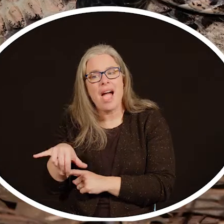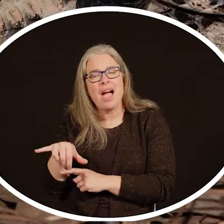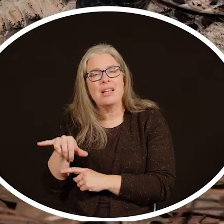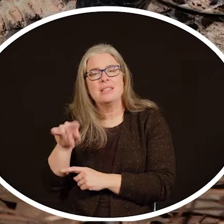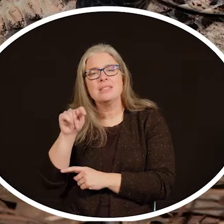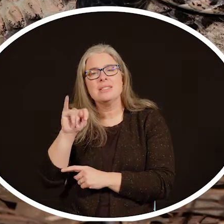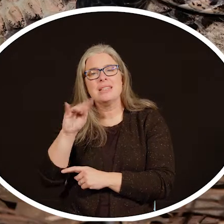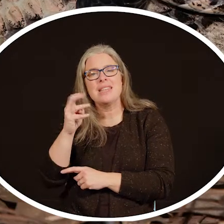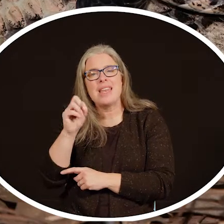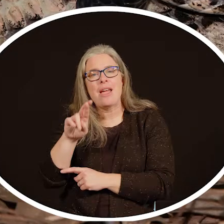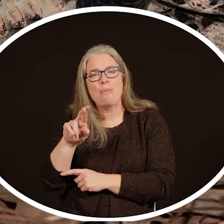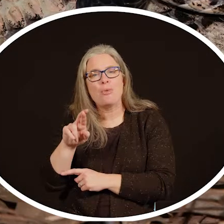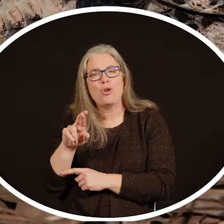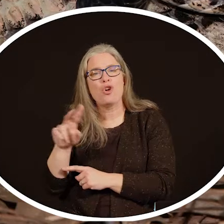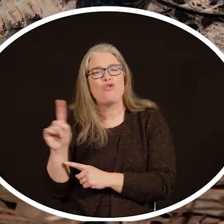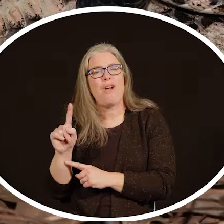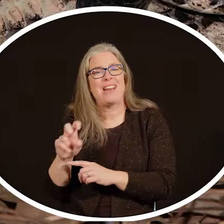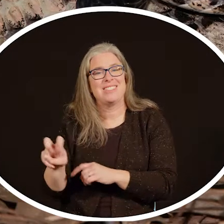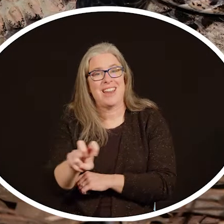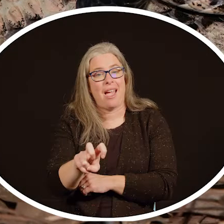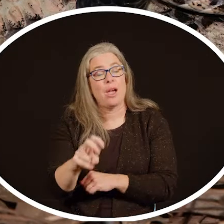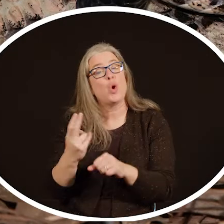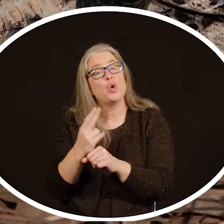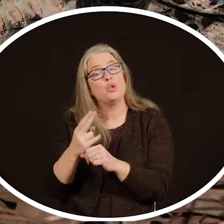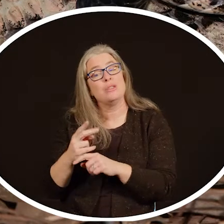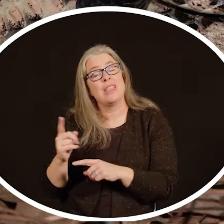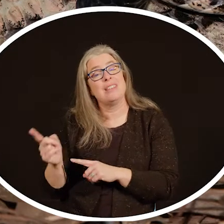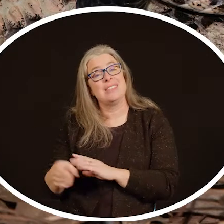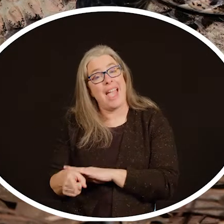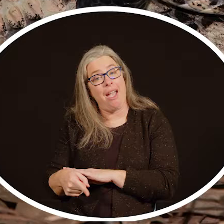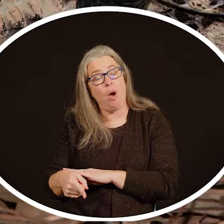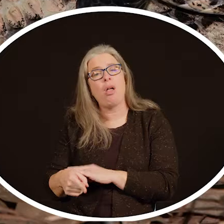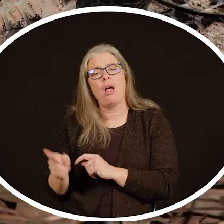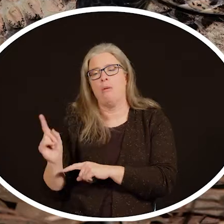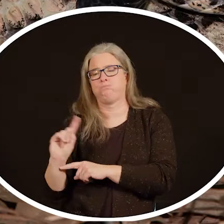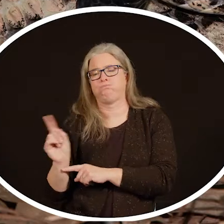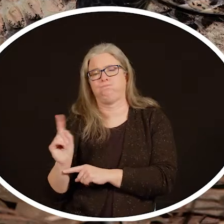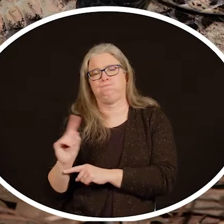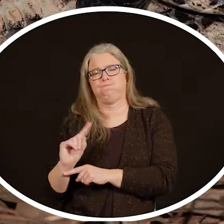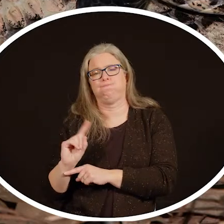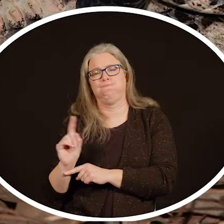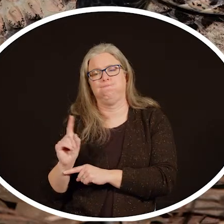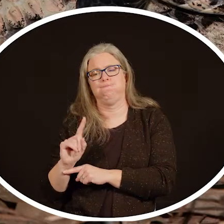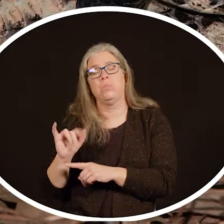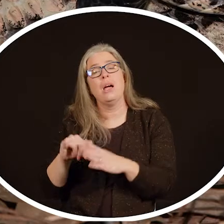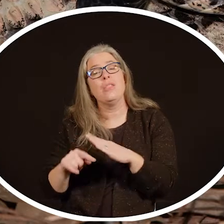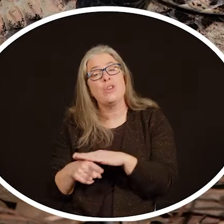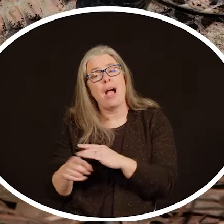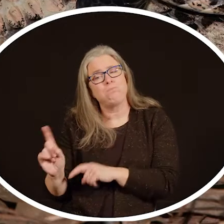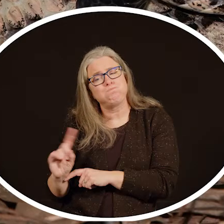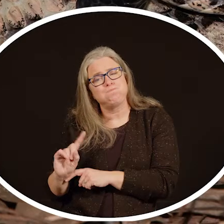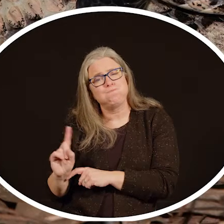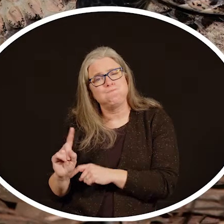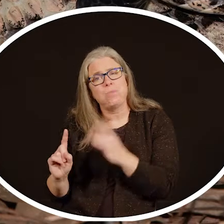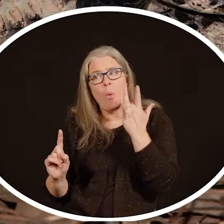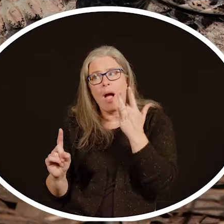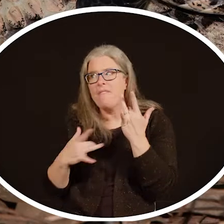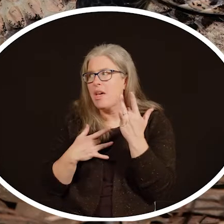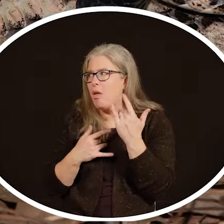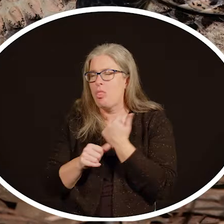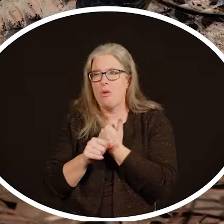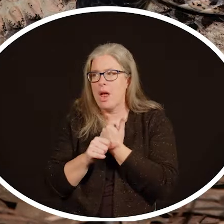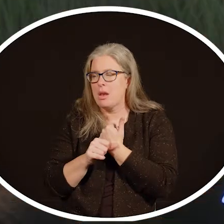That's a timber rattlesnake. They use their tail to make that sound. Their tail rattles whenever they